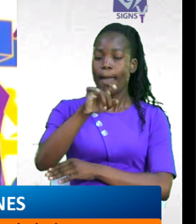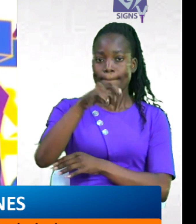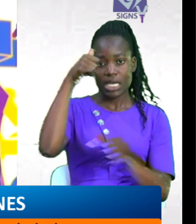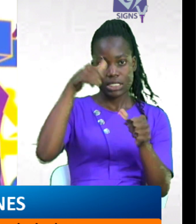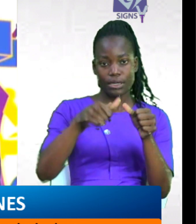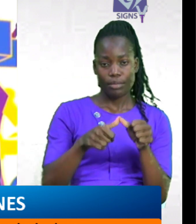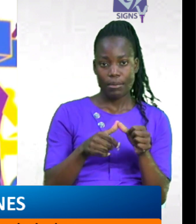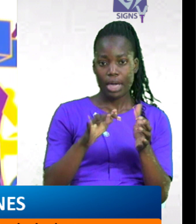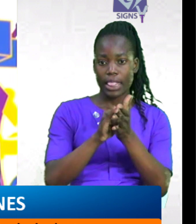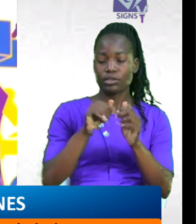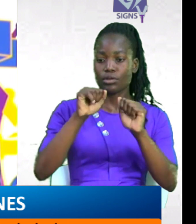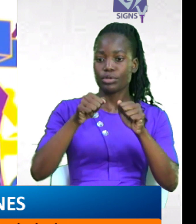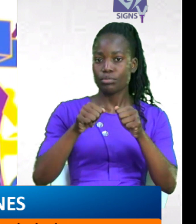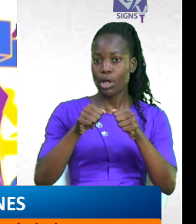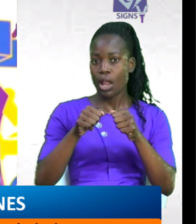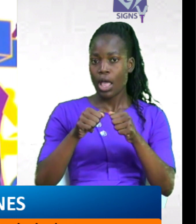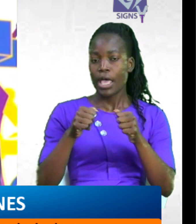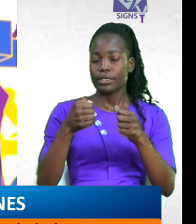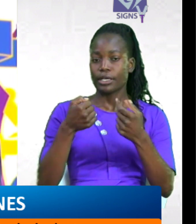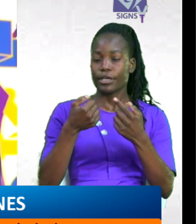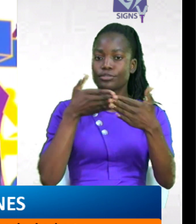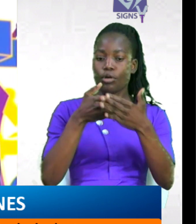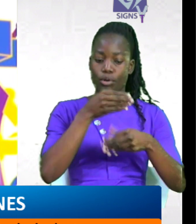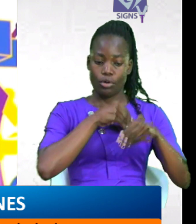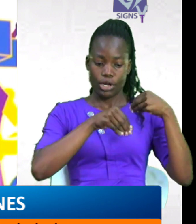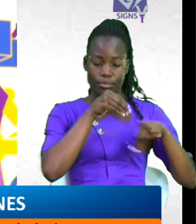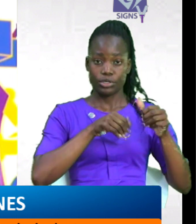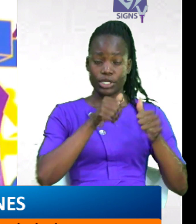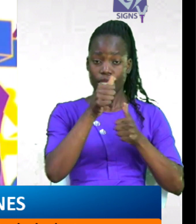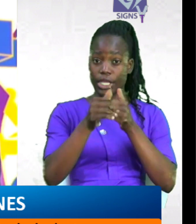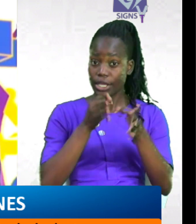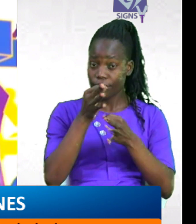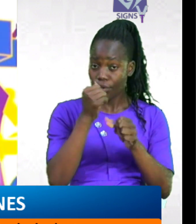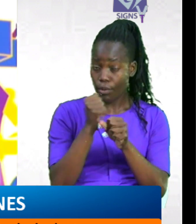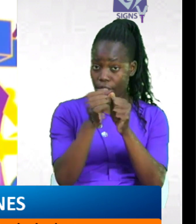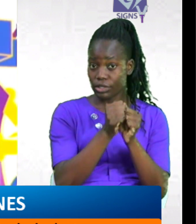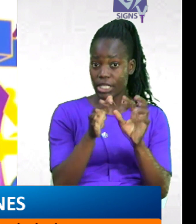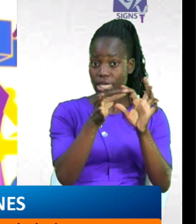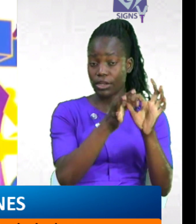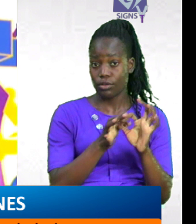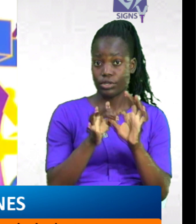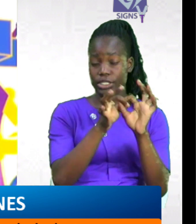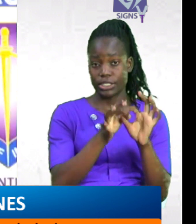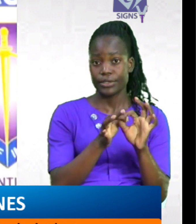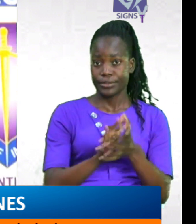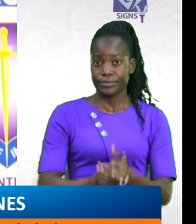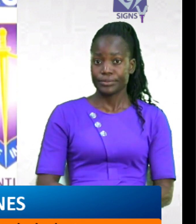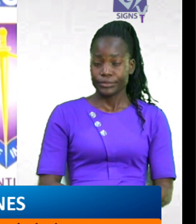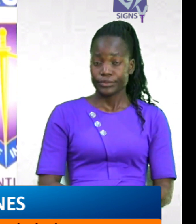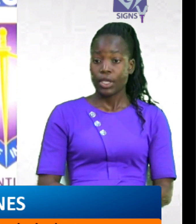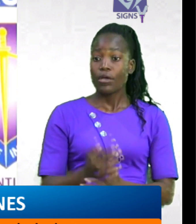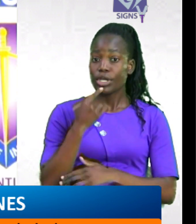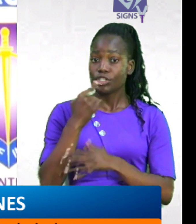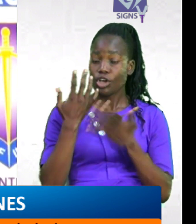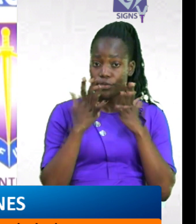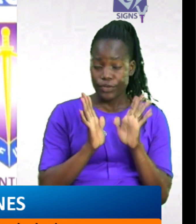I kindly request the two members of Parliament to consider withdrawing their bills. We must remember that we